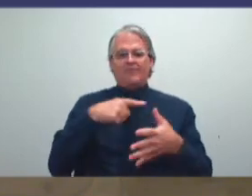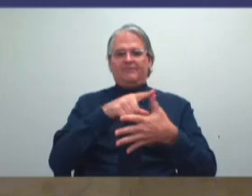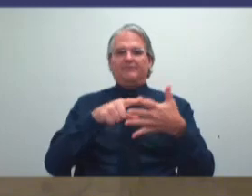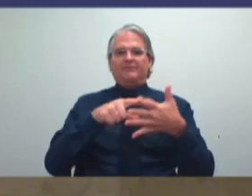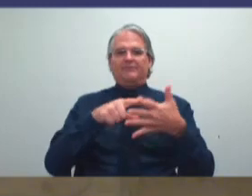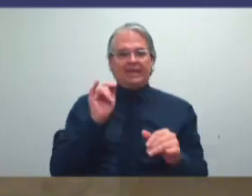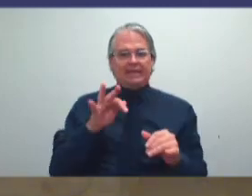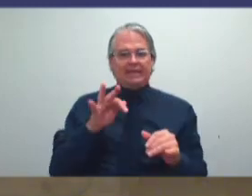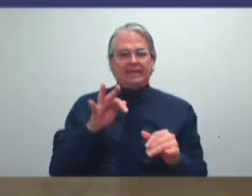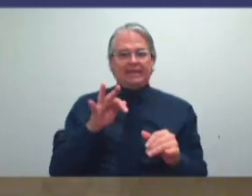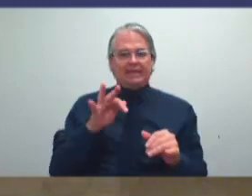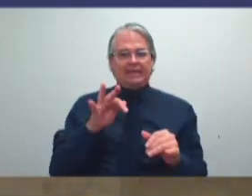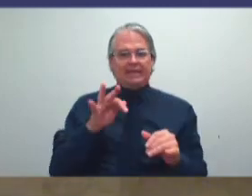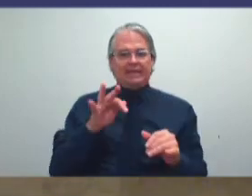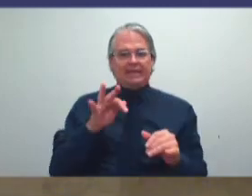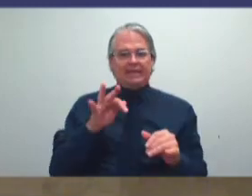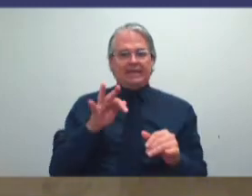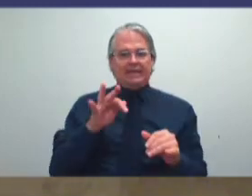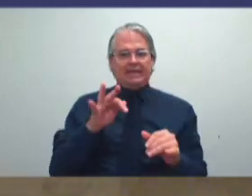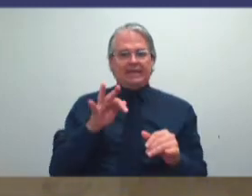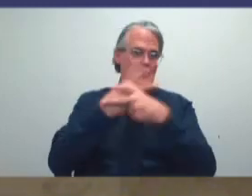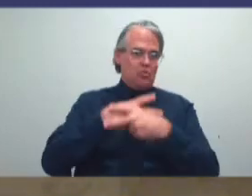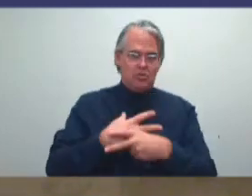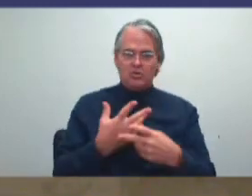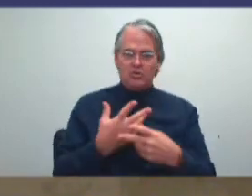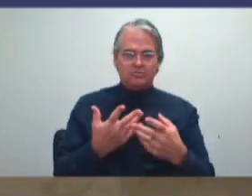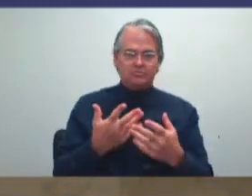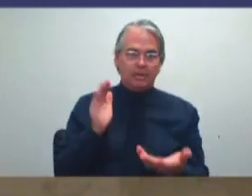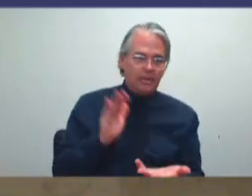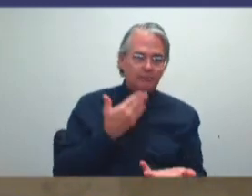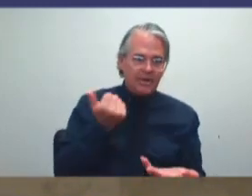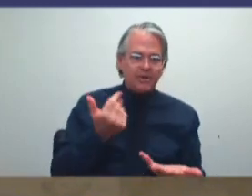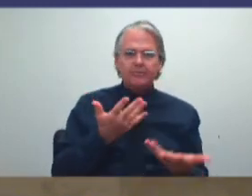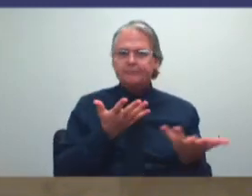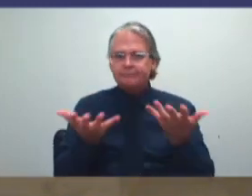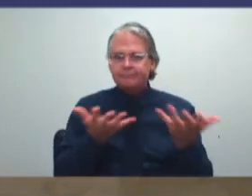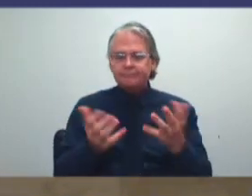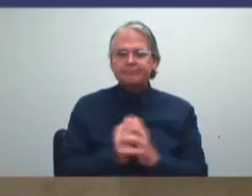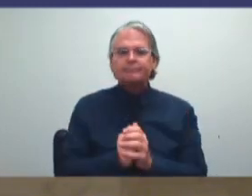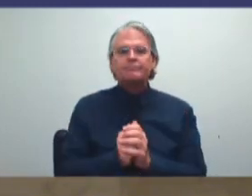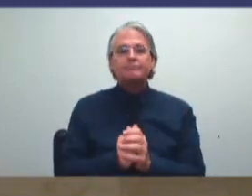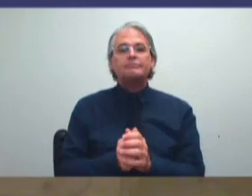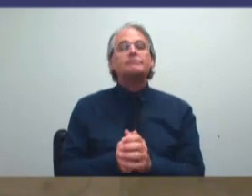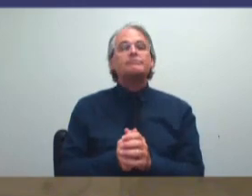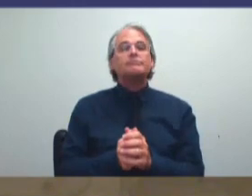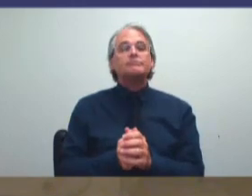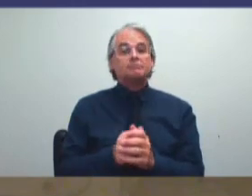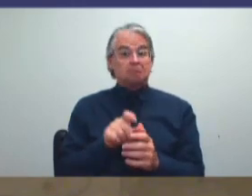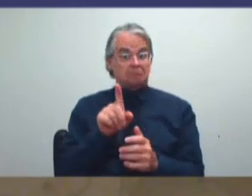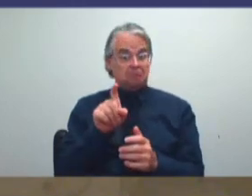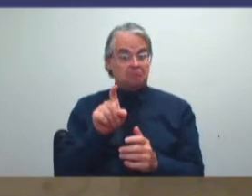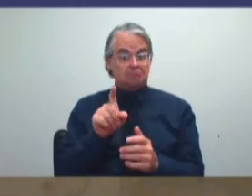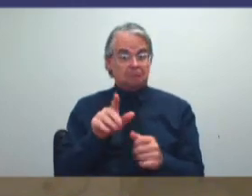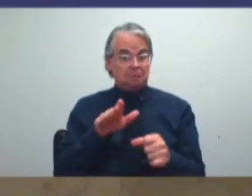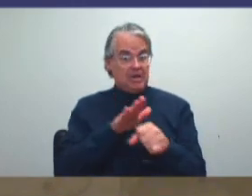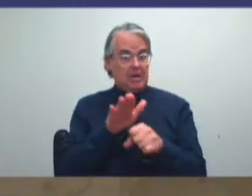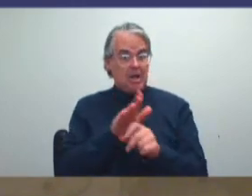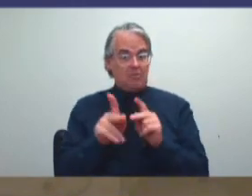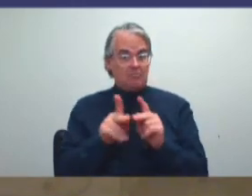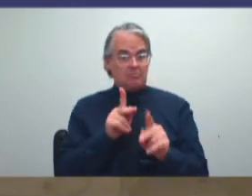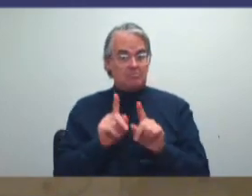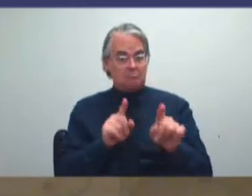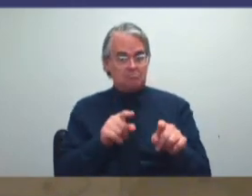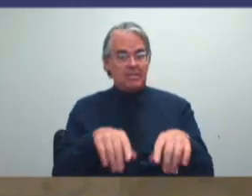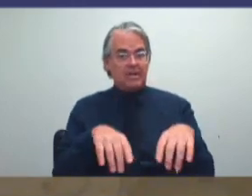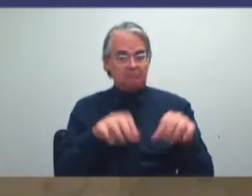any given day. Are a lot of people seeking COVID-19 testing? How many individuals are testing positive in the last